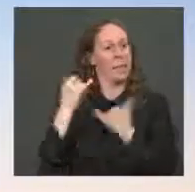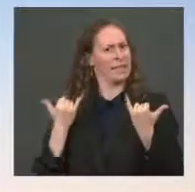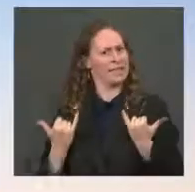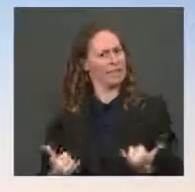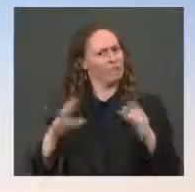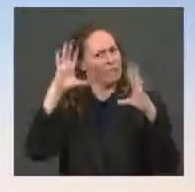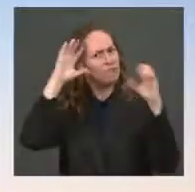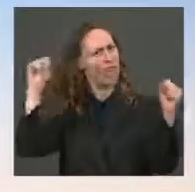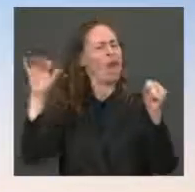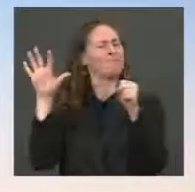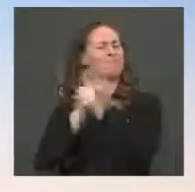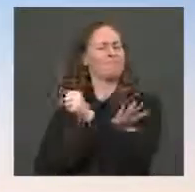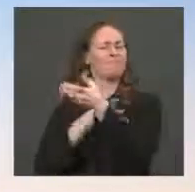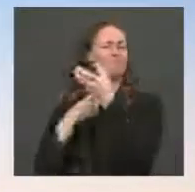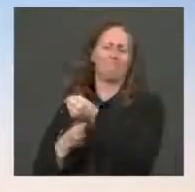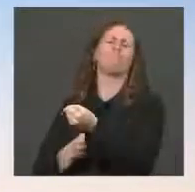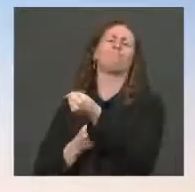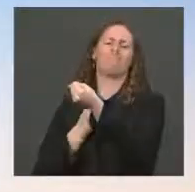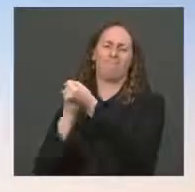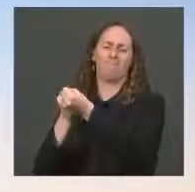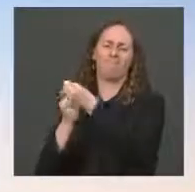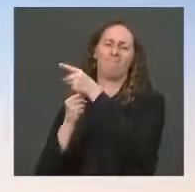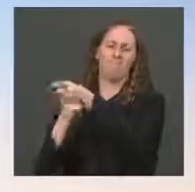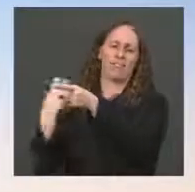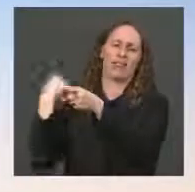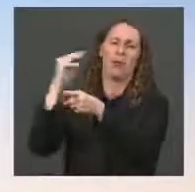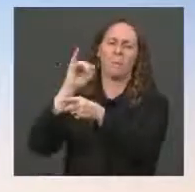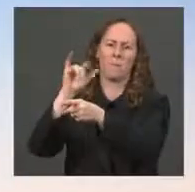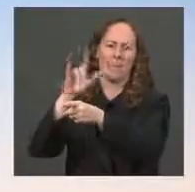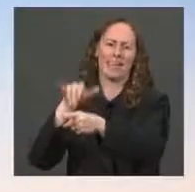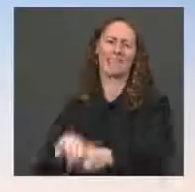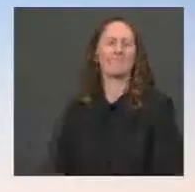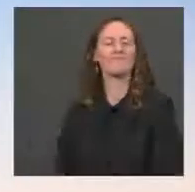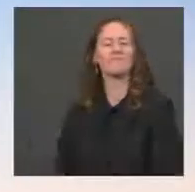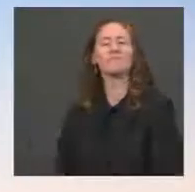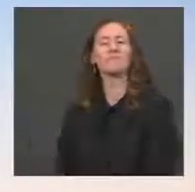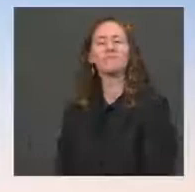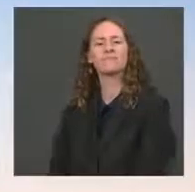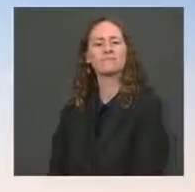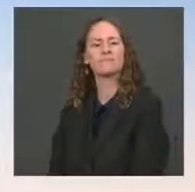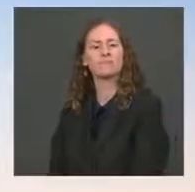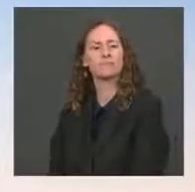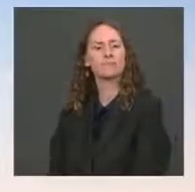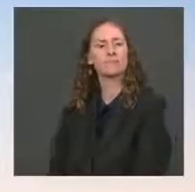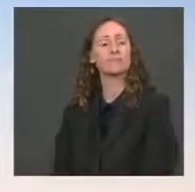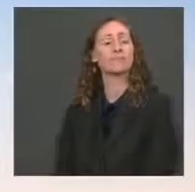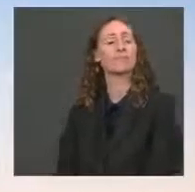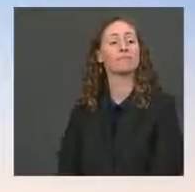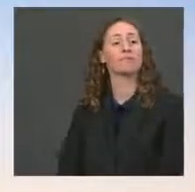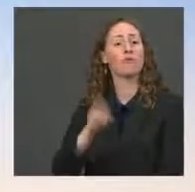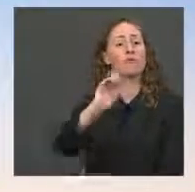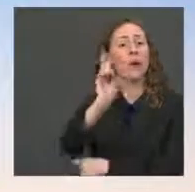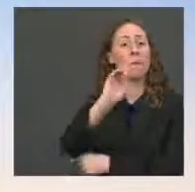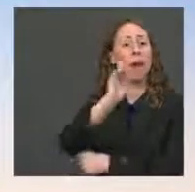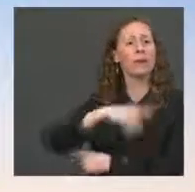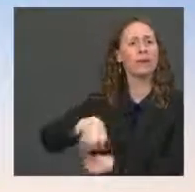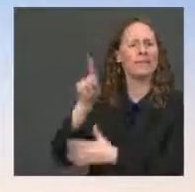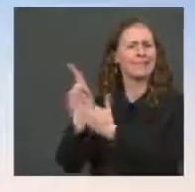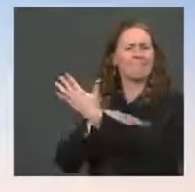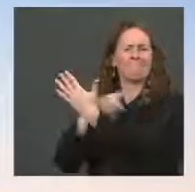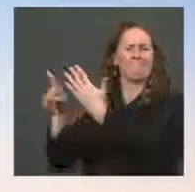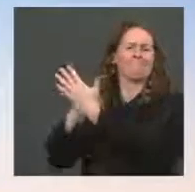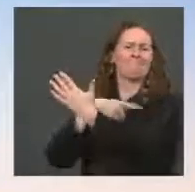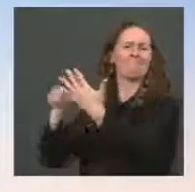and him continuing to serve in his role. And even as Republicans may criticize him and have questions about his suitability to